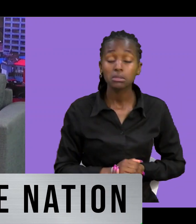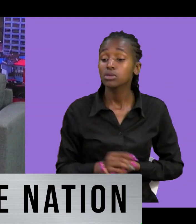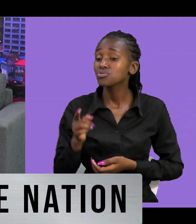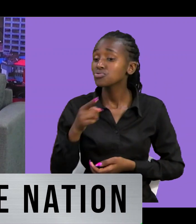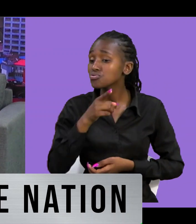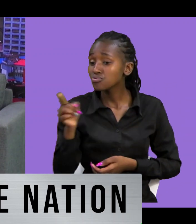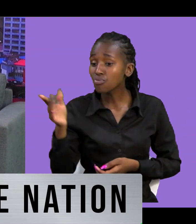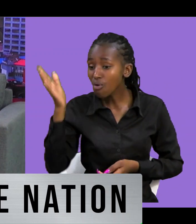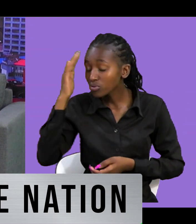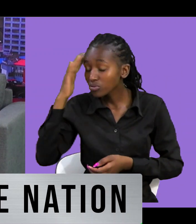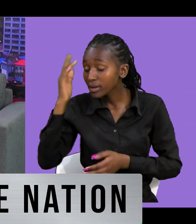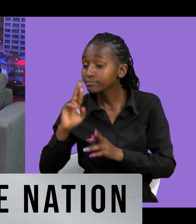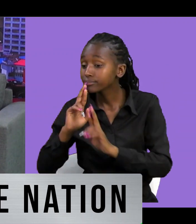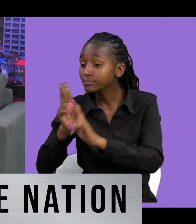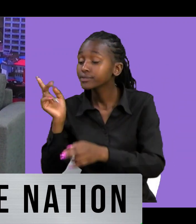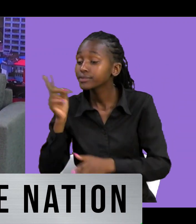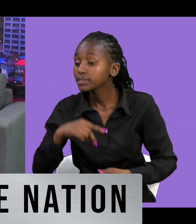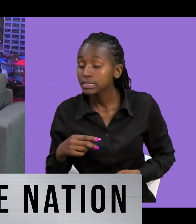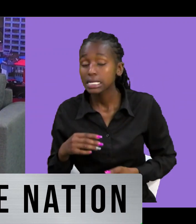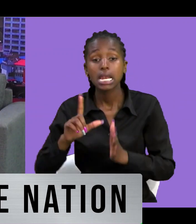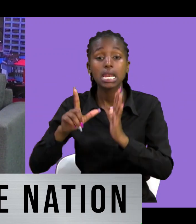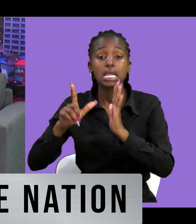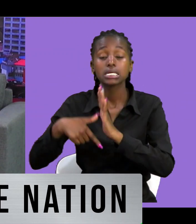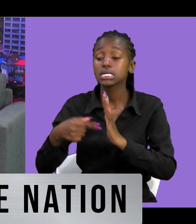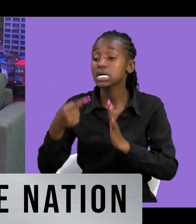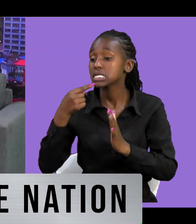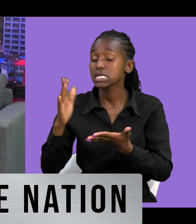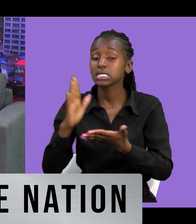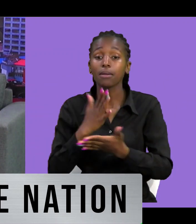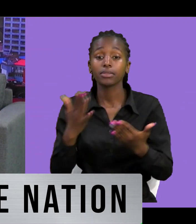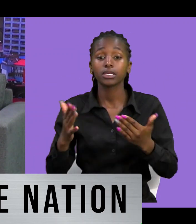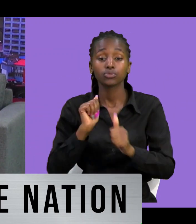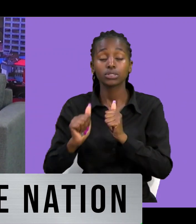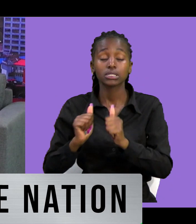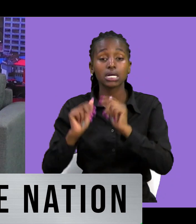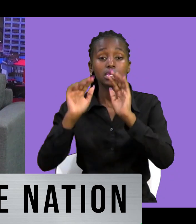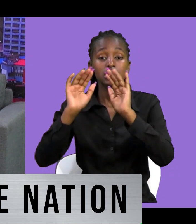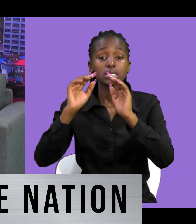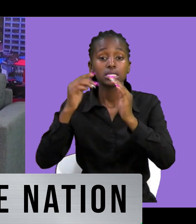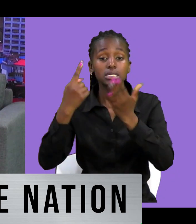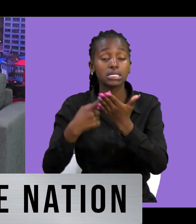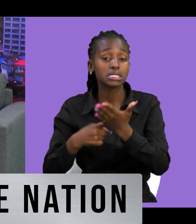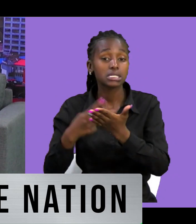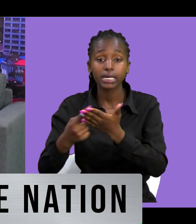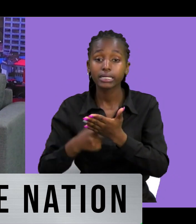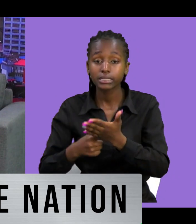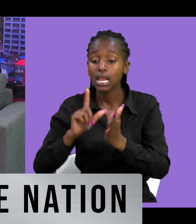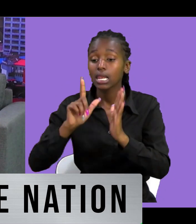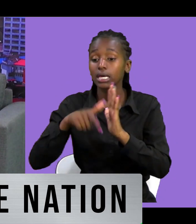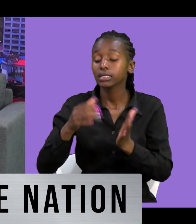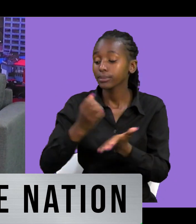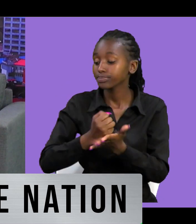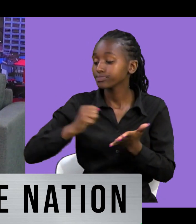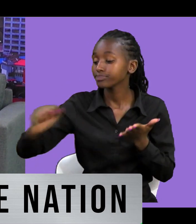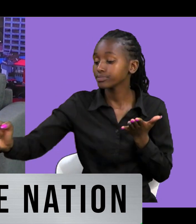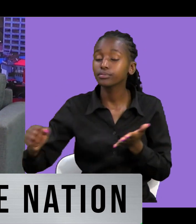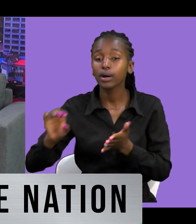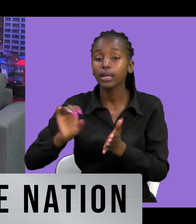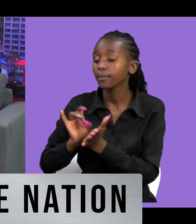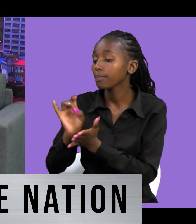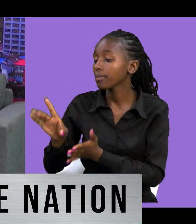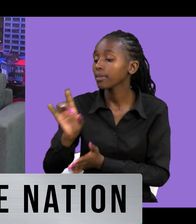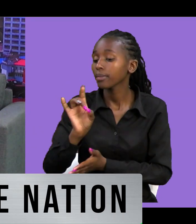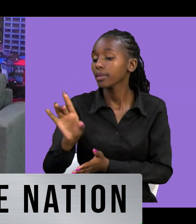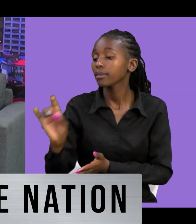press conference, they were saying that some things that were discussed were removed. that document did not contain